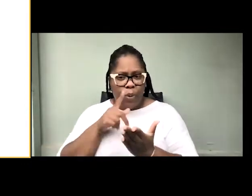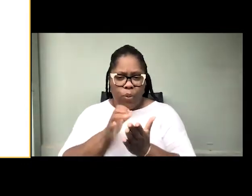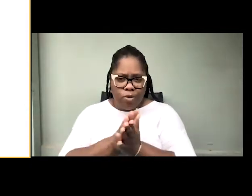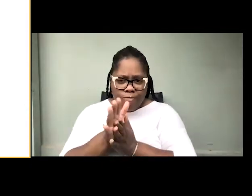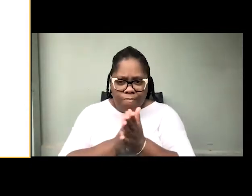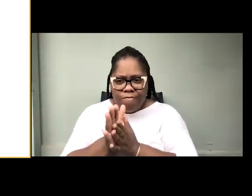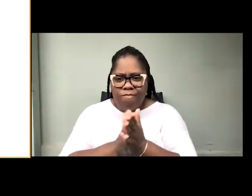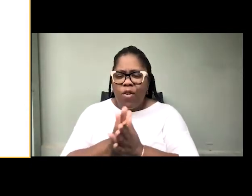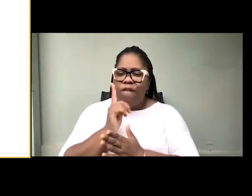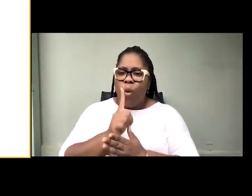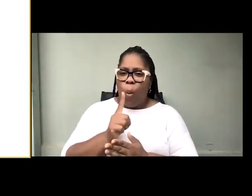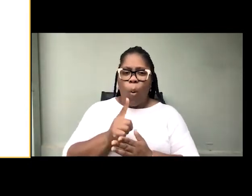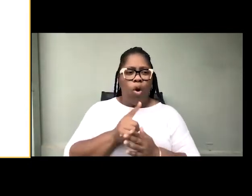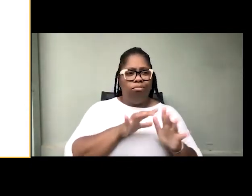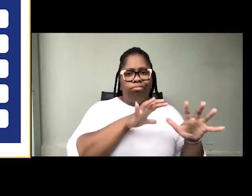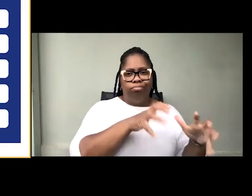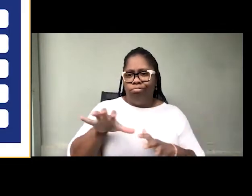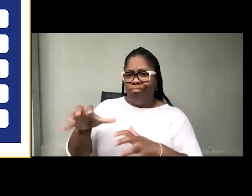do intergenerational work.